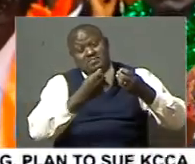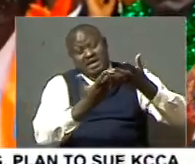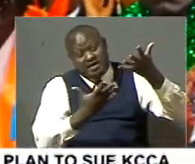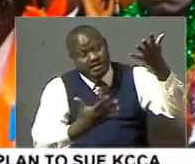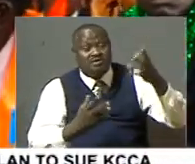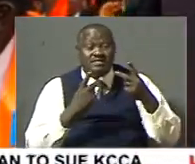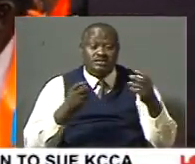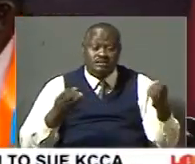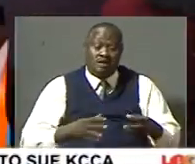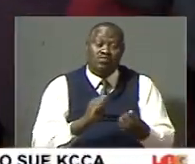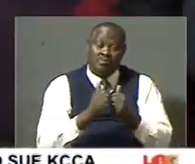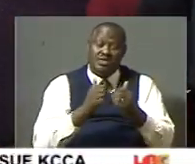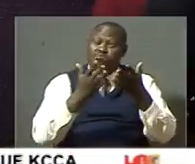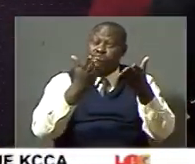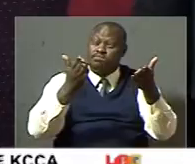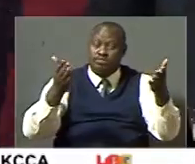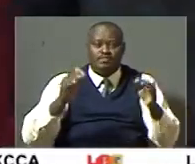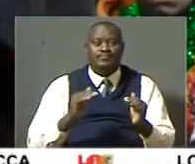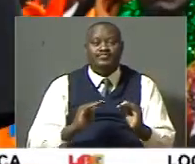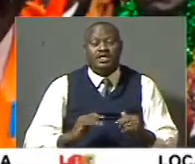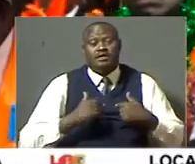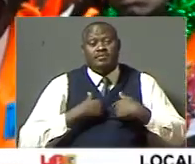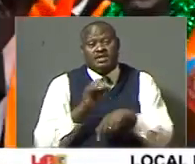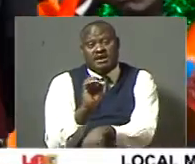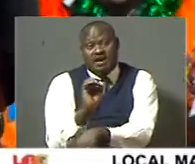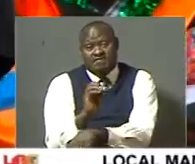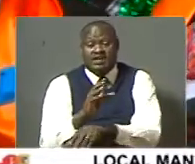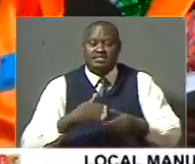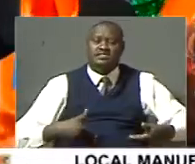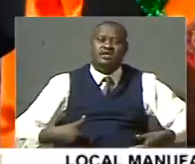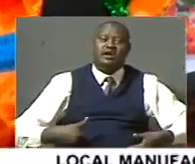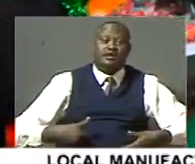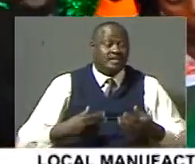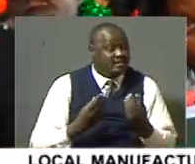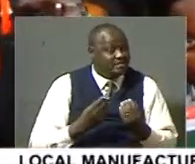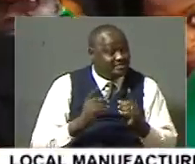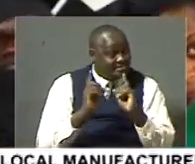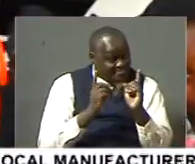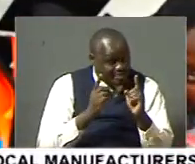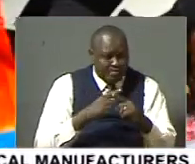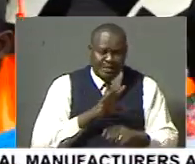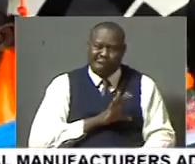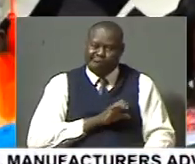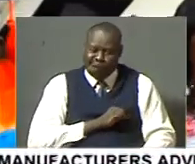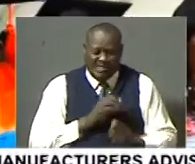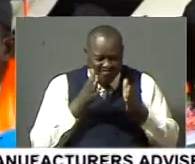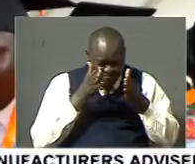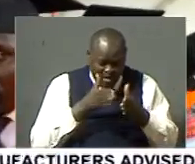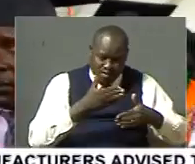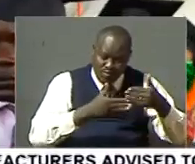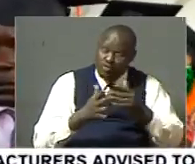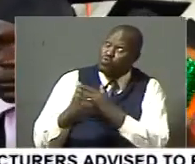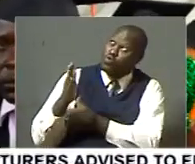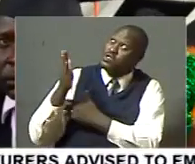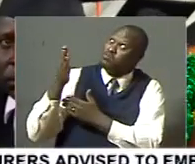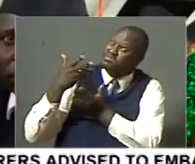It's competitive. And then I encourage the young ones to, it's not easy, but with persistence and with God,